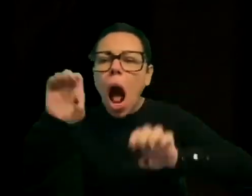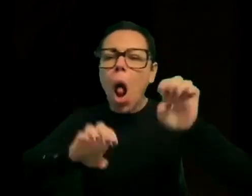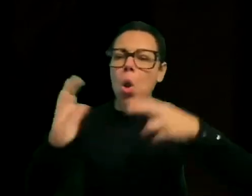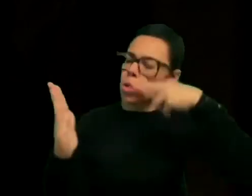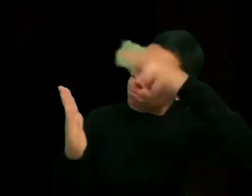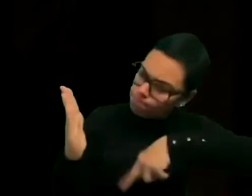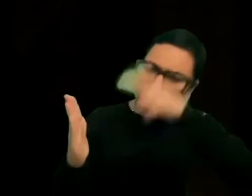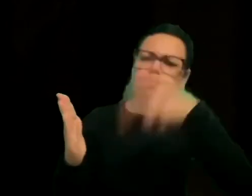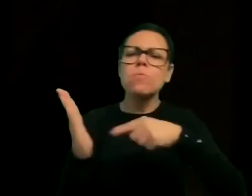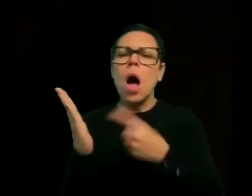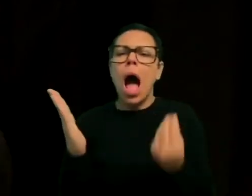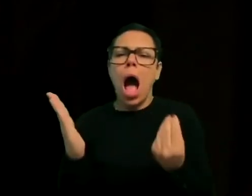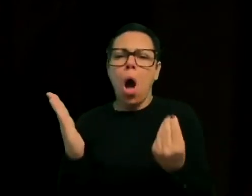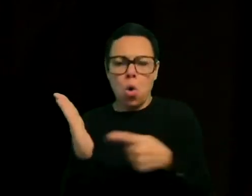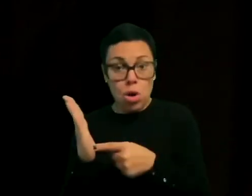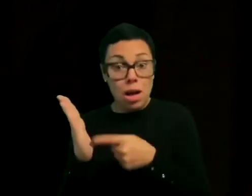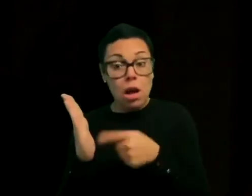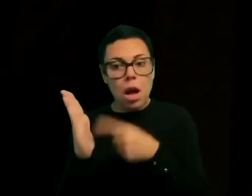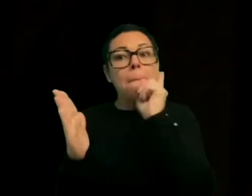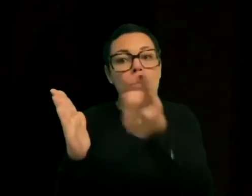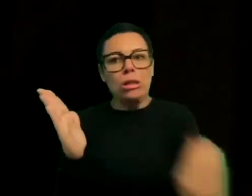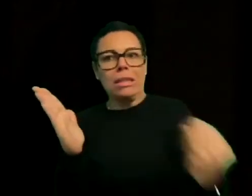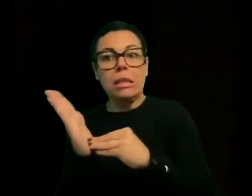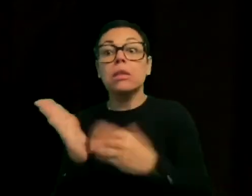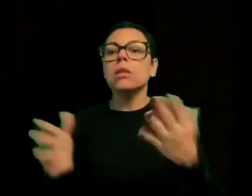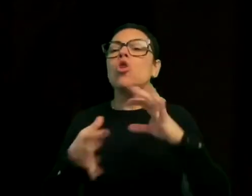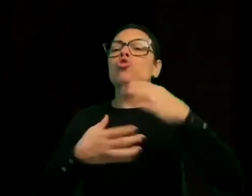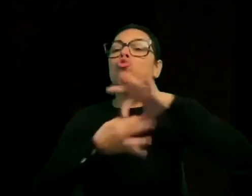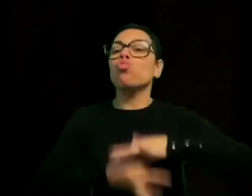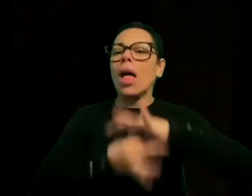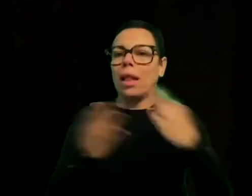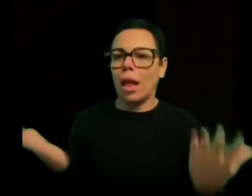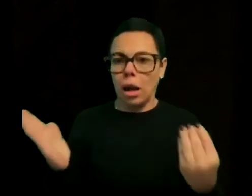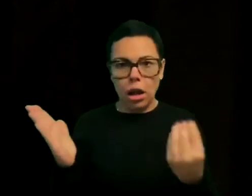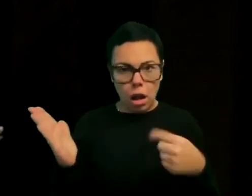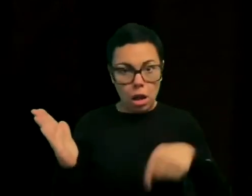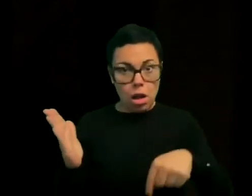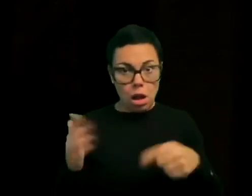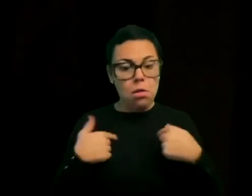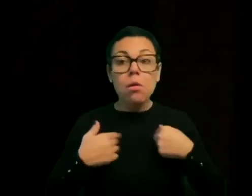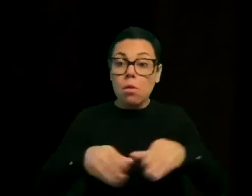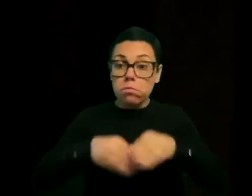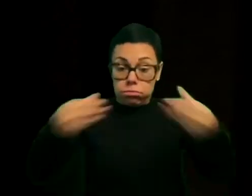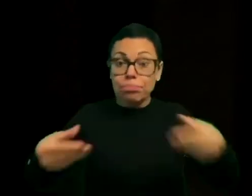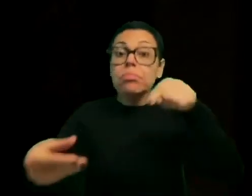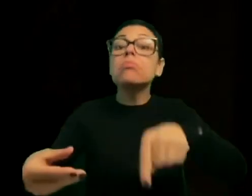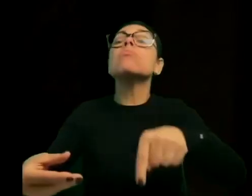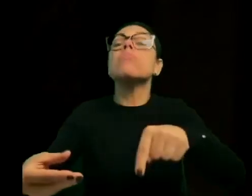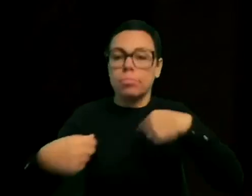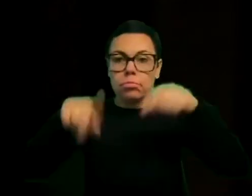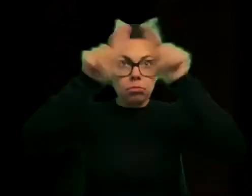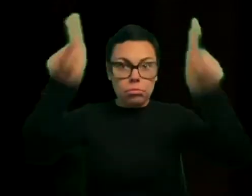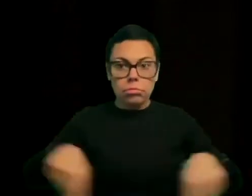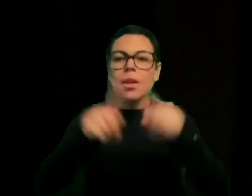integrate gender in that. And so we explain that in our manual and in our checklist, trying to give also some